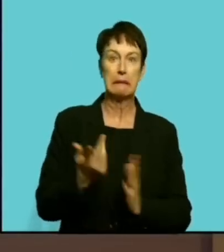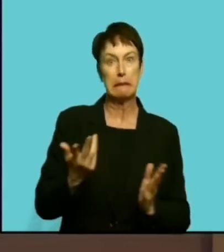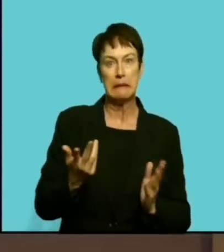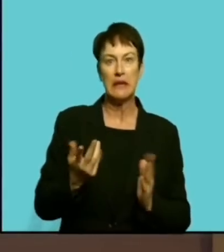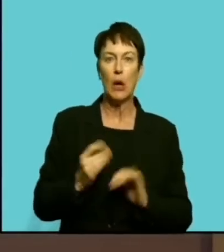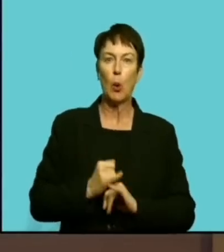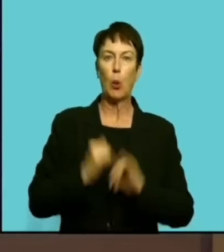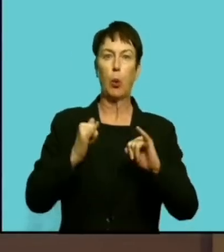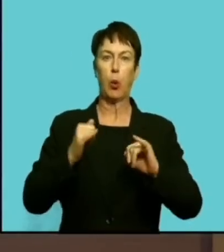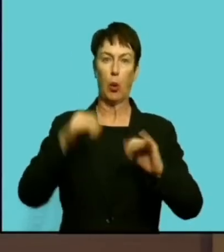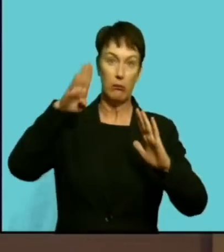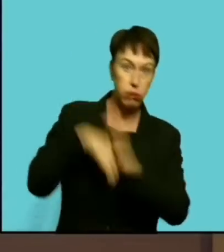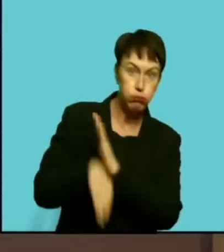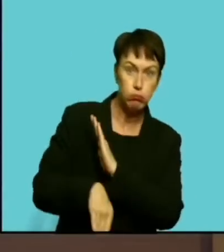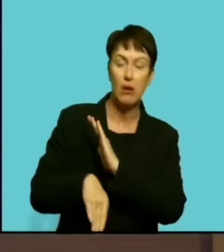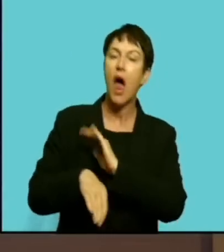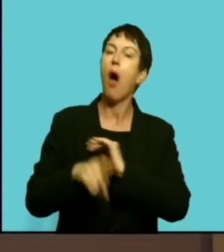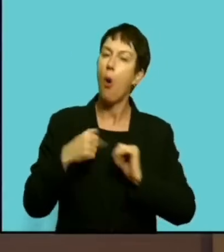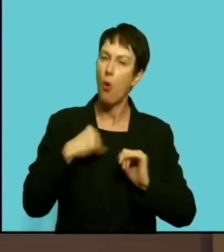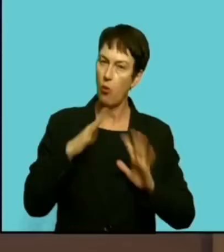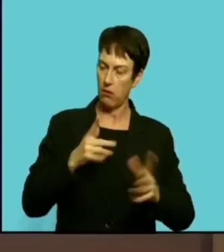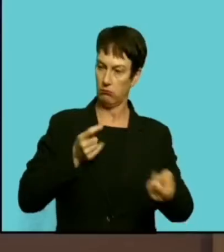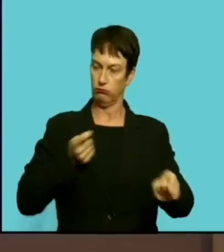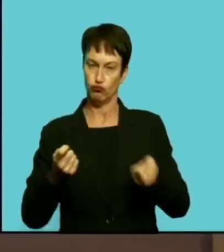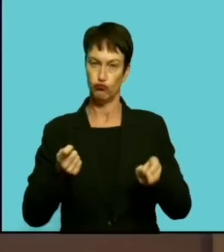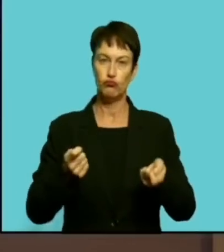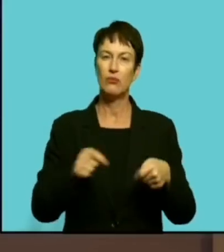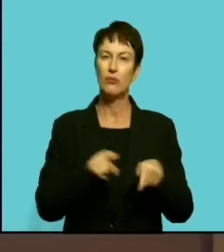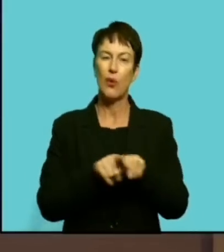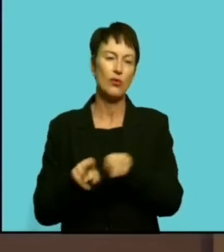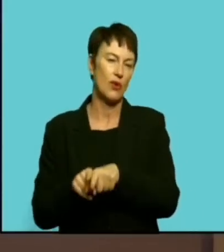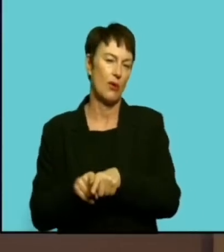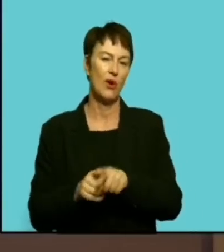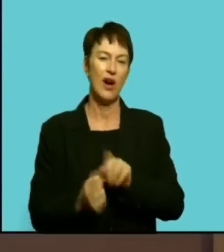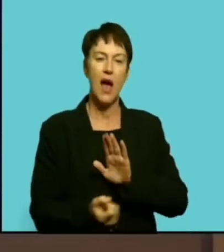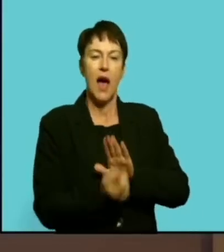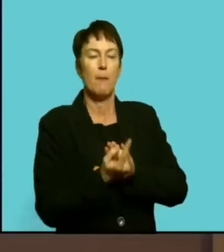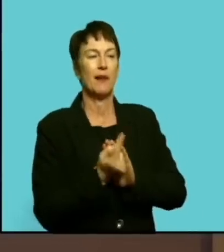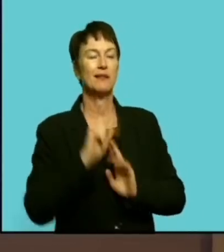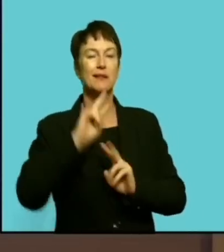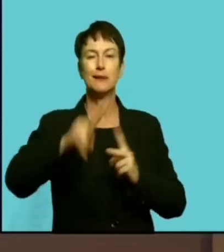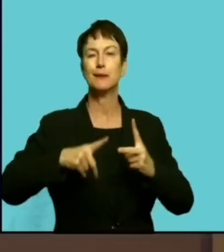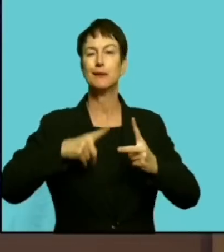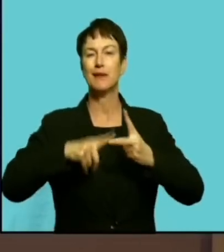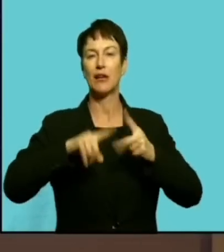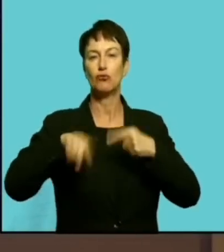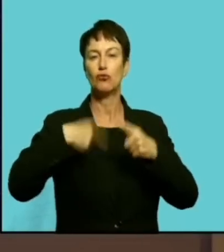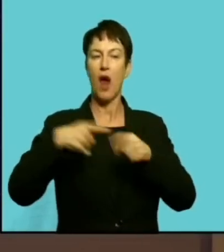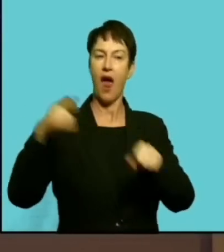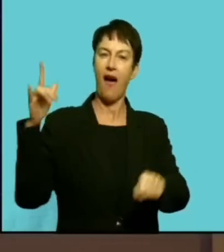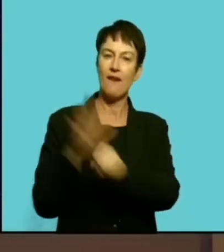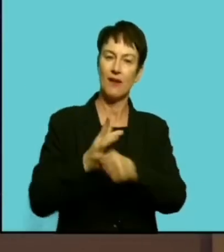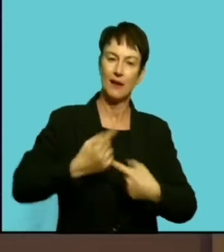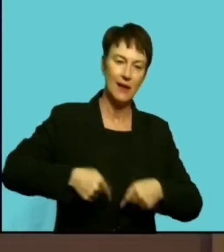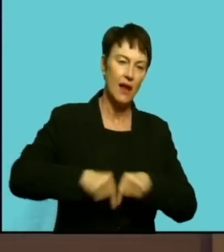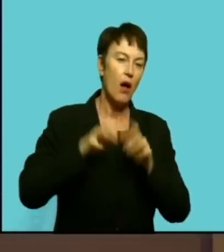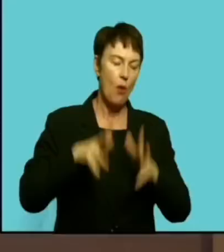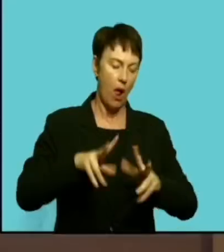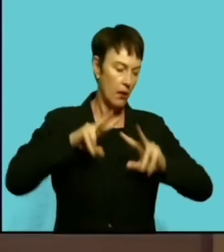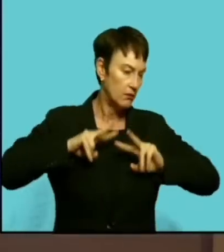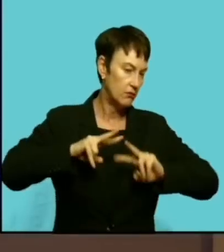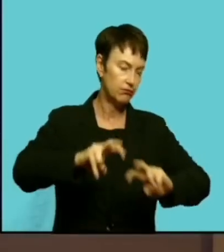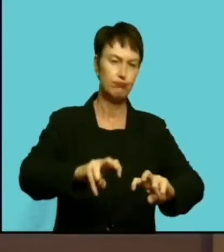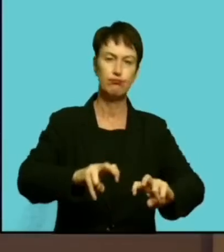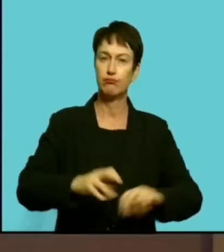potential second-round effects and the risks of de-anchoring inflation expectations. Current